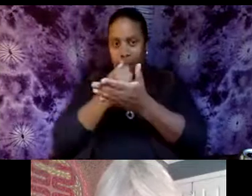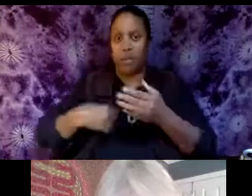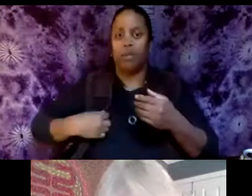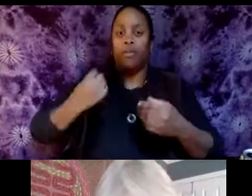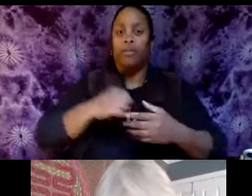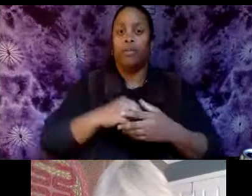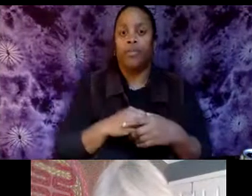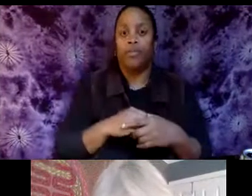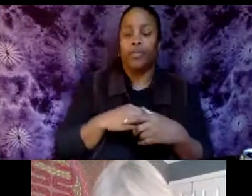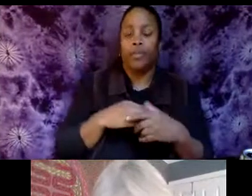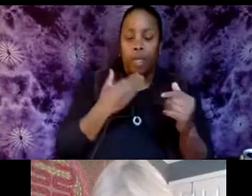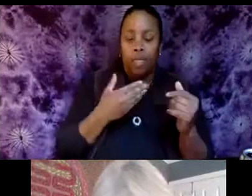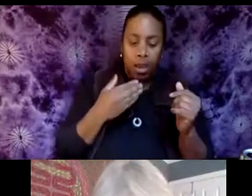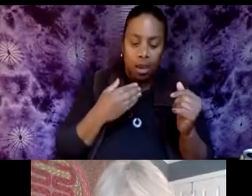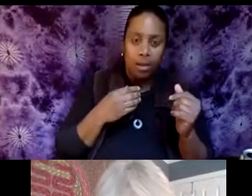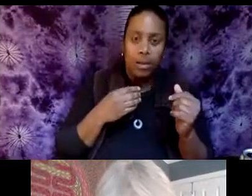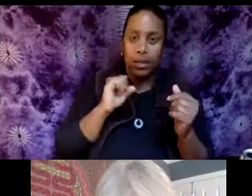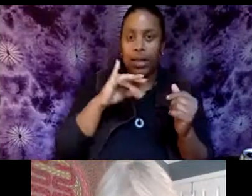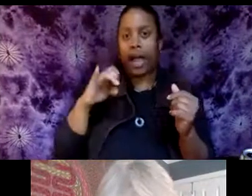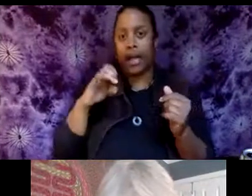Thanks, Sally. All right, Dr. Tina.